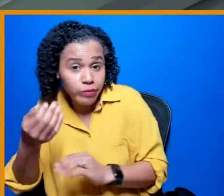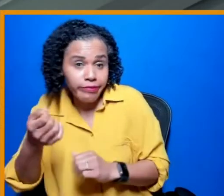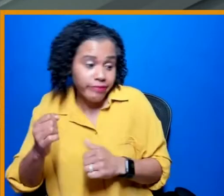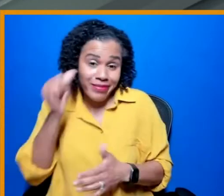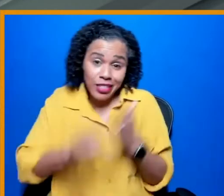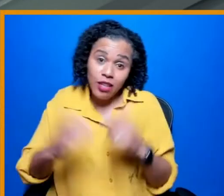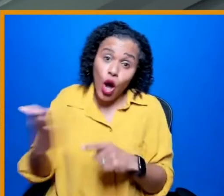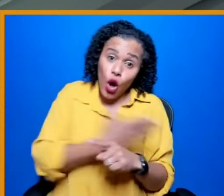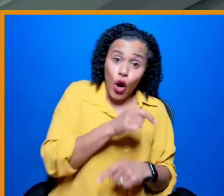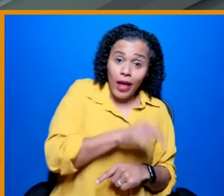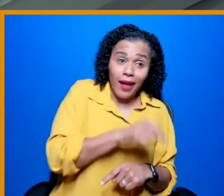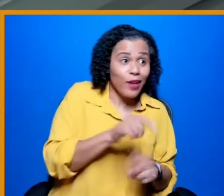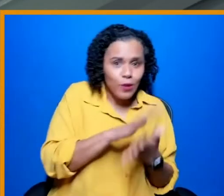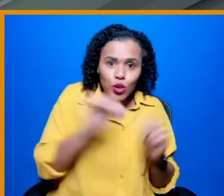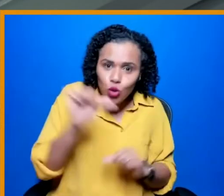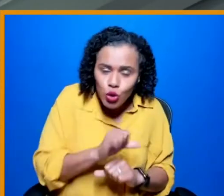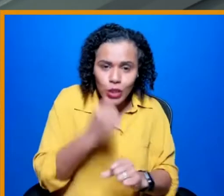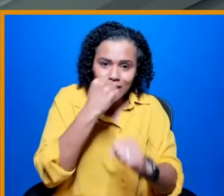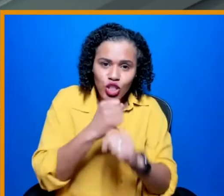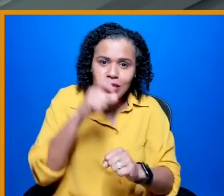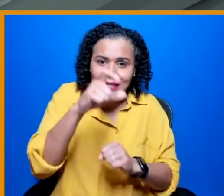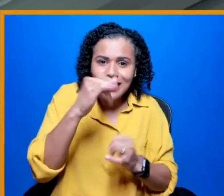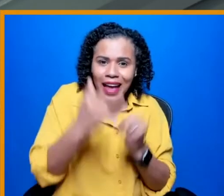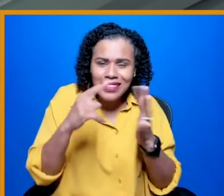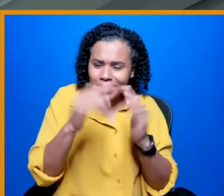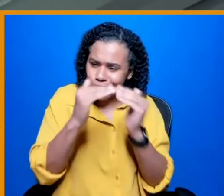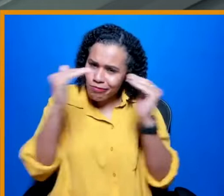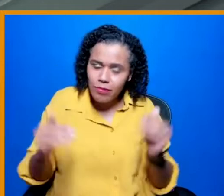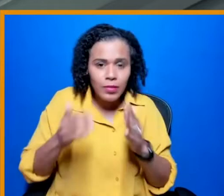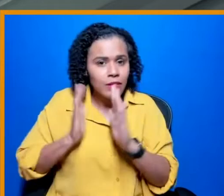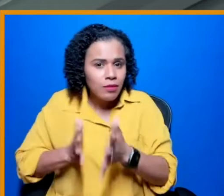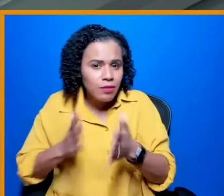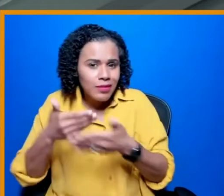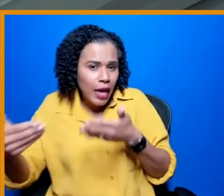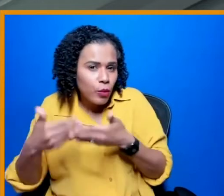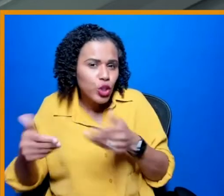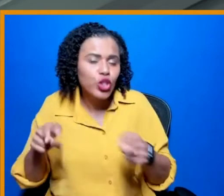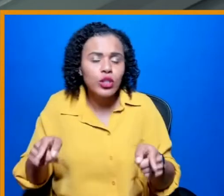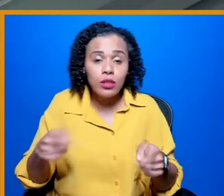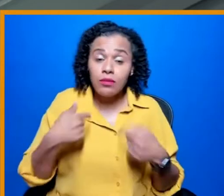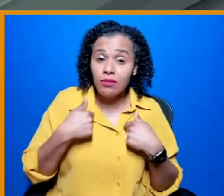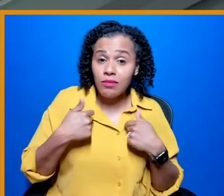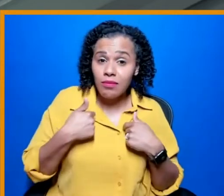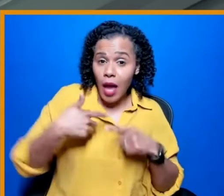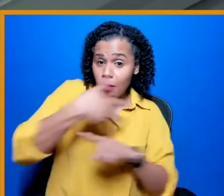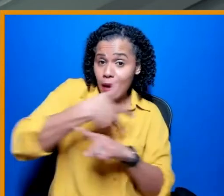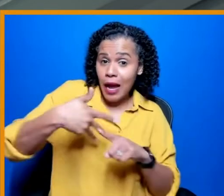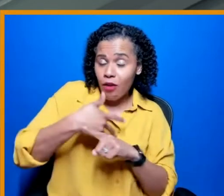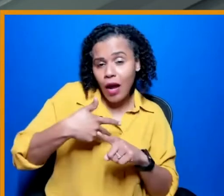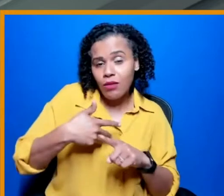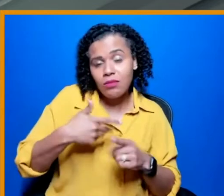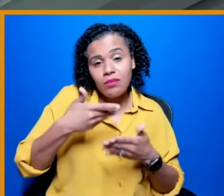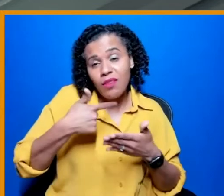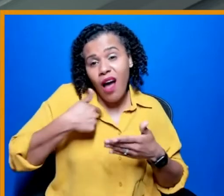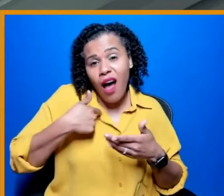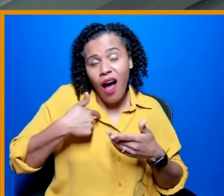GCSE equivalent in BSL. I am a language teacher myself, or was trained as a language teacher. I know how